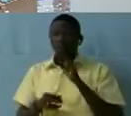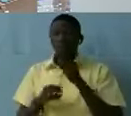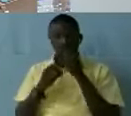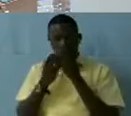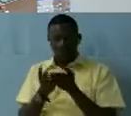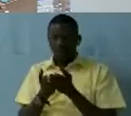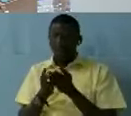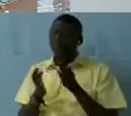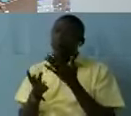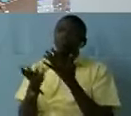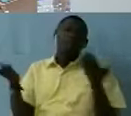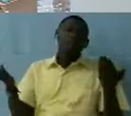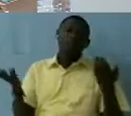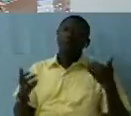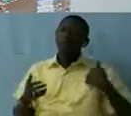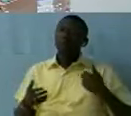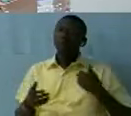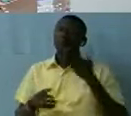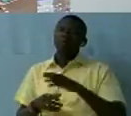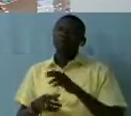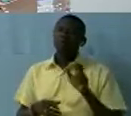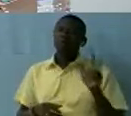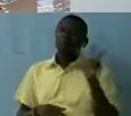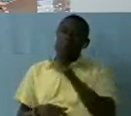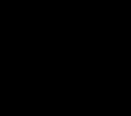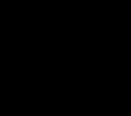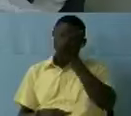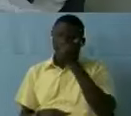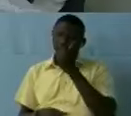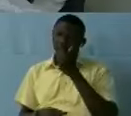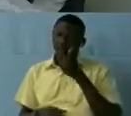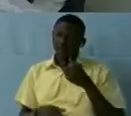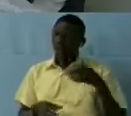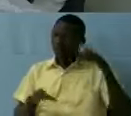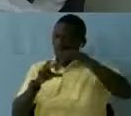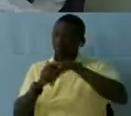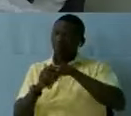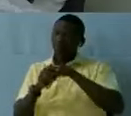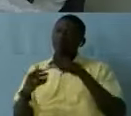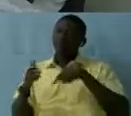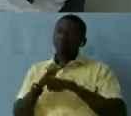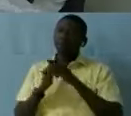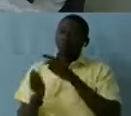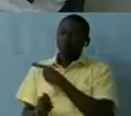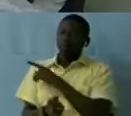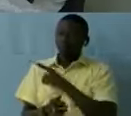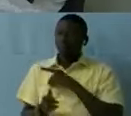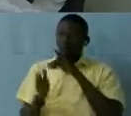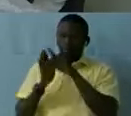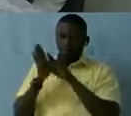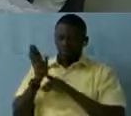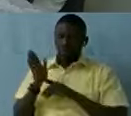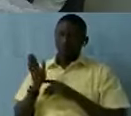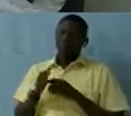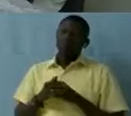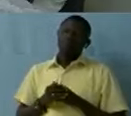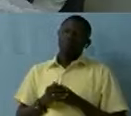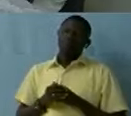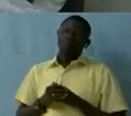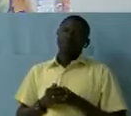that many nationals of West Africa took part in the treatment program. Thank you, Mr. Witness. Out of all these people that you have